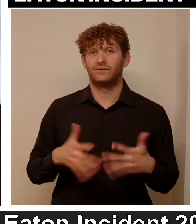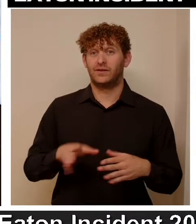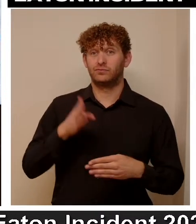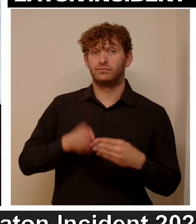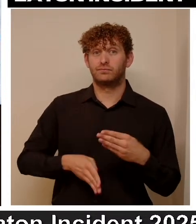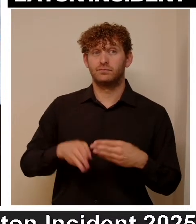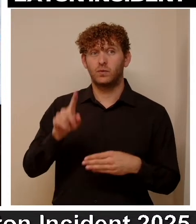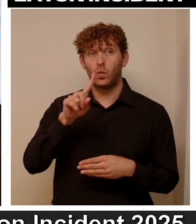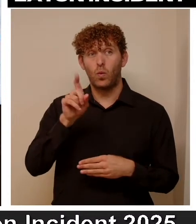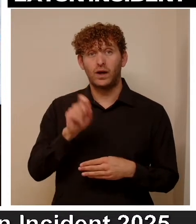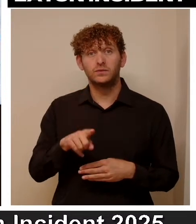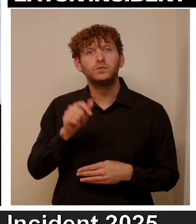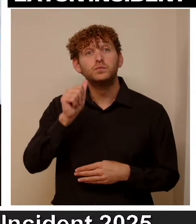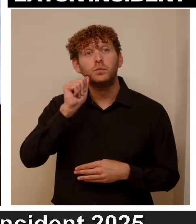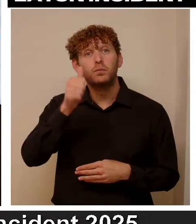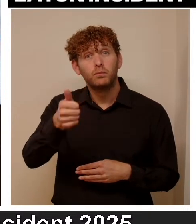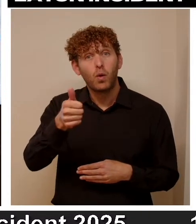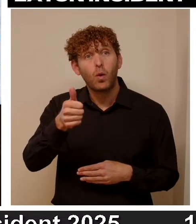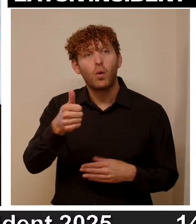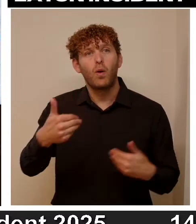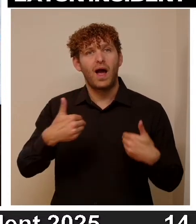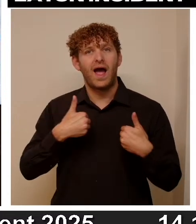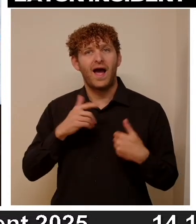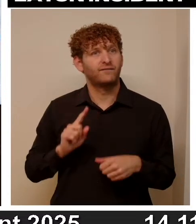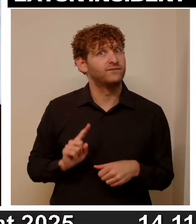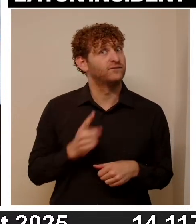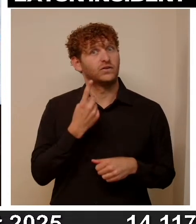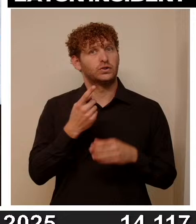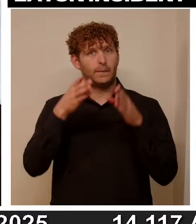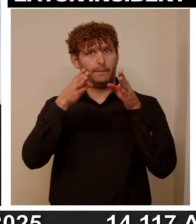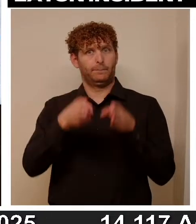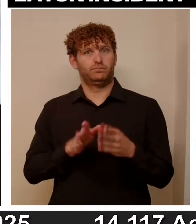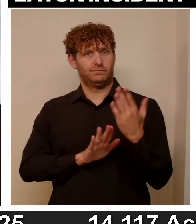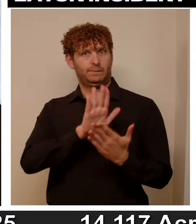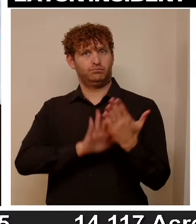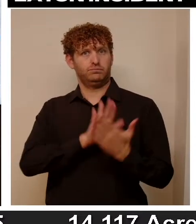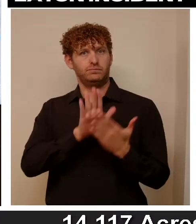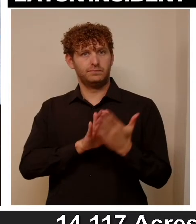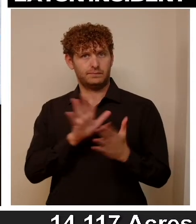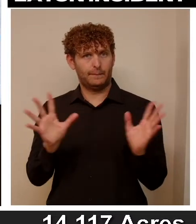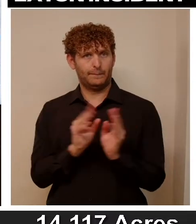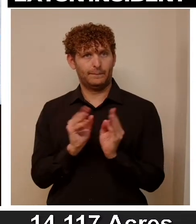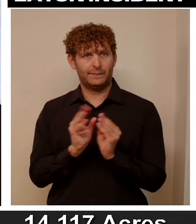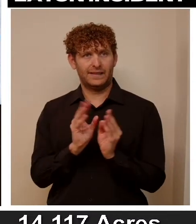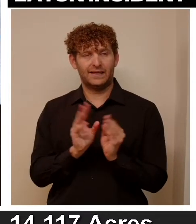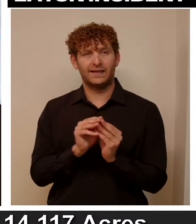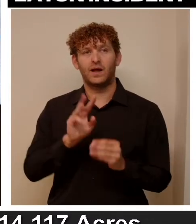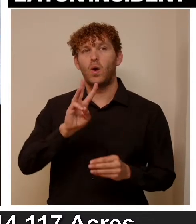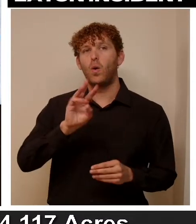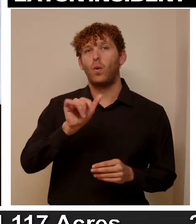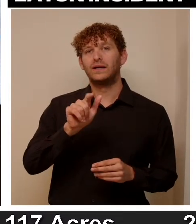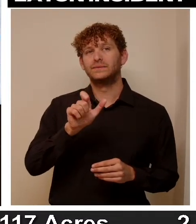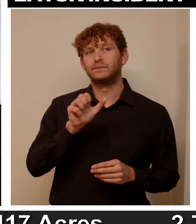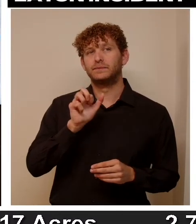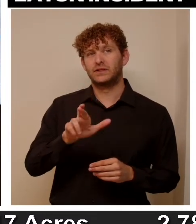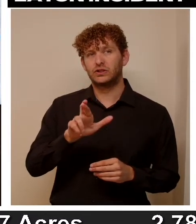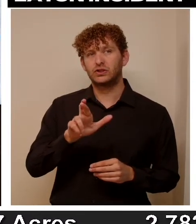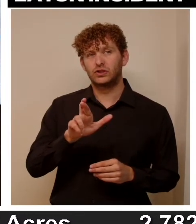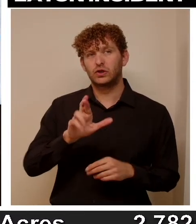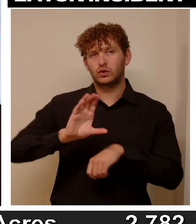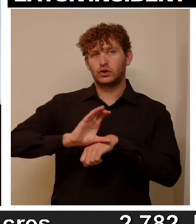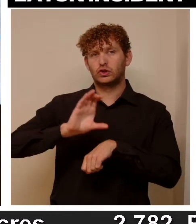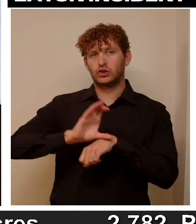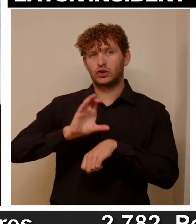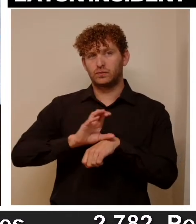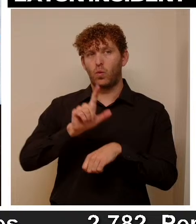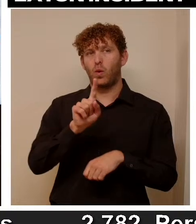that tomorrow we will have our in-person meeting at the Westminster Presbyterian Church at 1757 North Lake